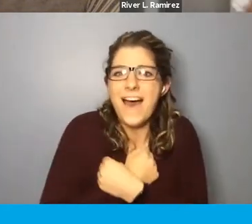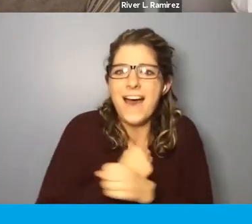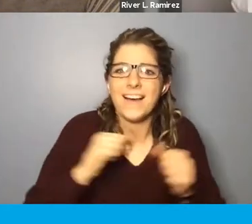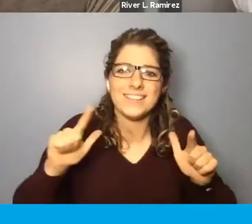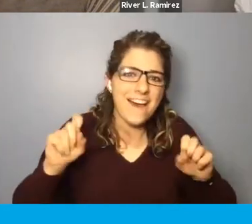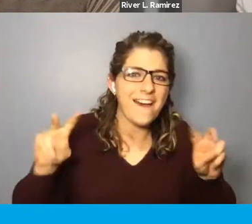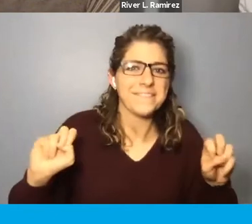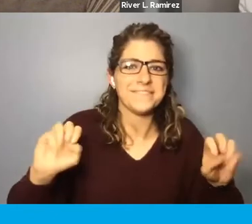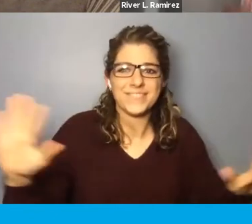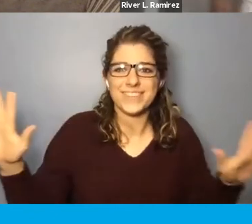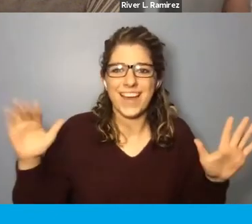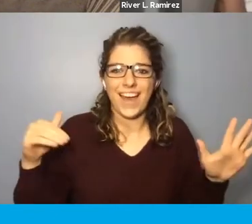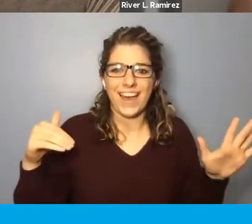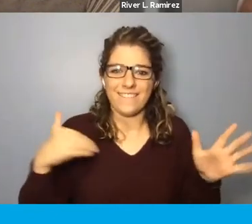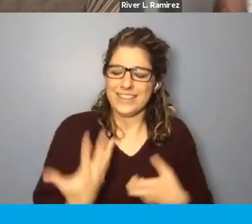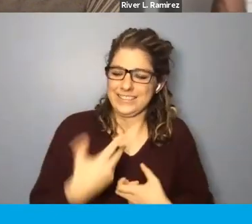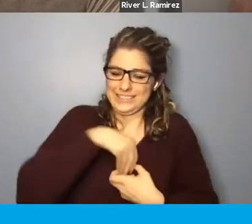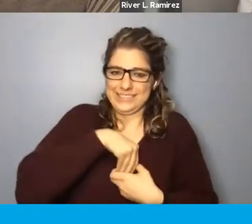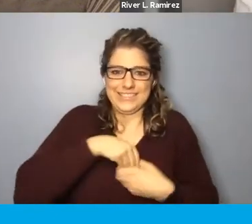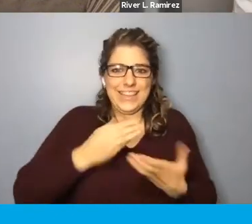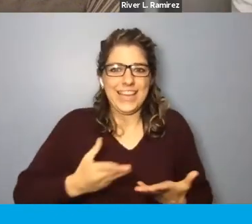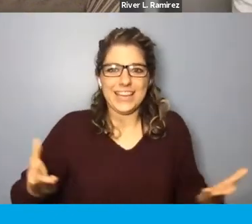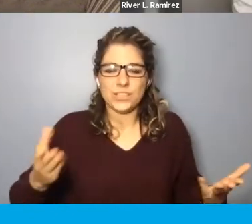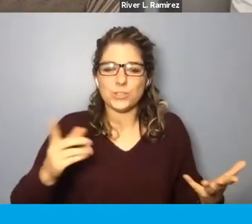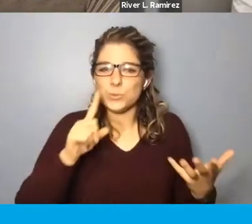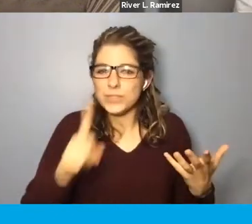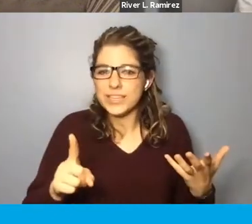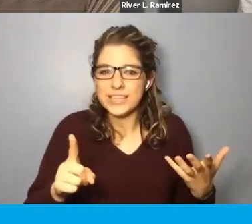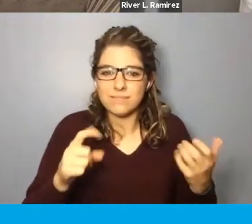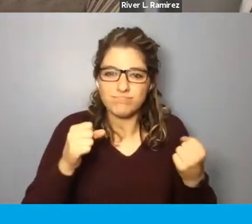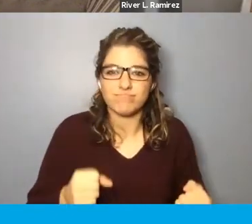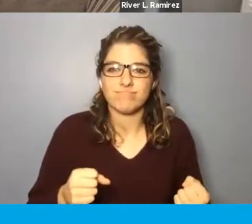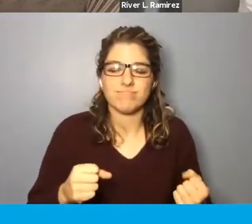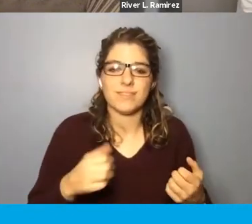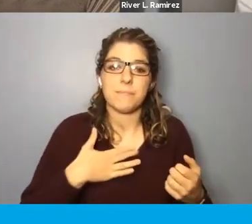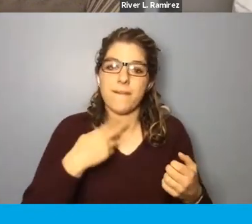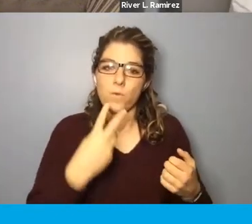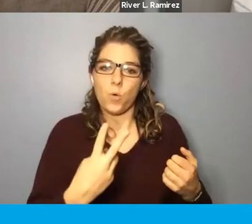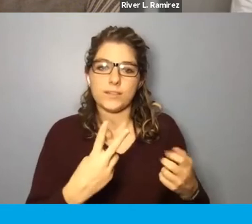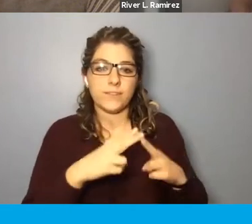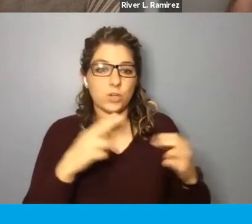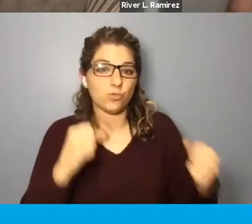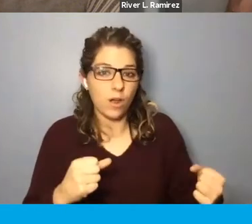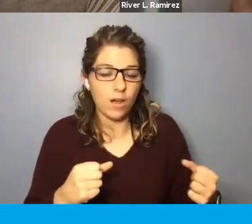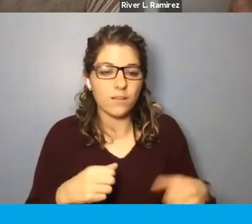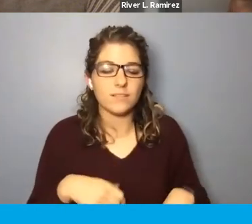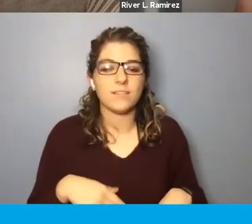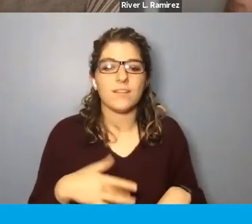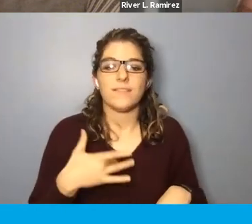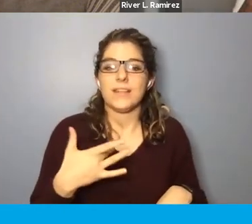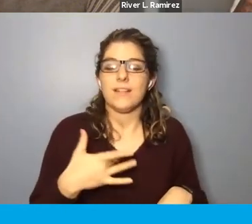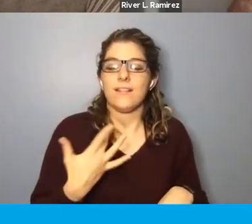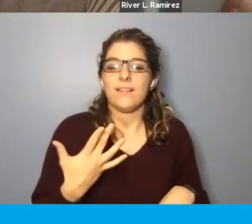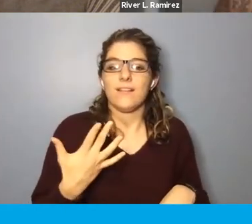but I love, and I have this thing, like just really strong. And my voice is very strong. And I feel like every time,